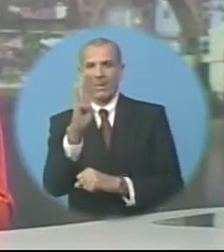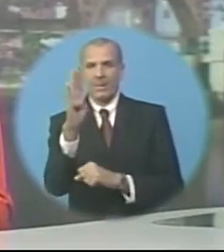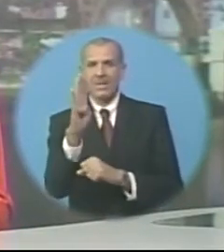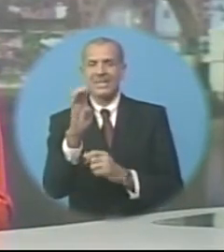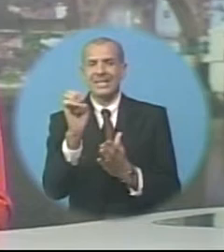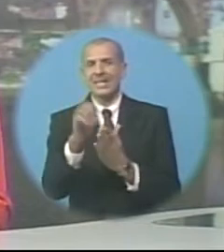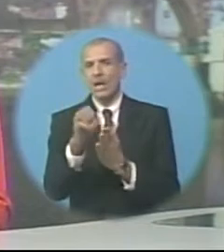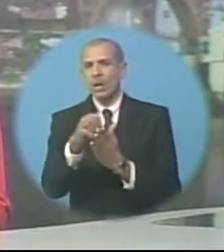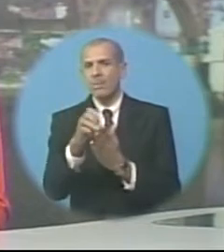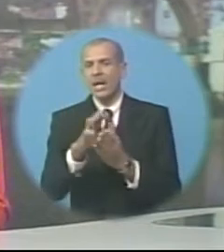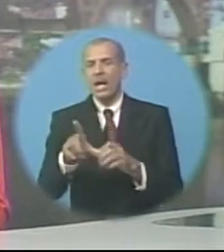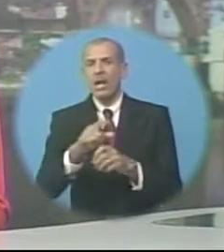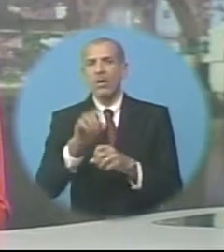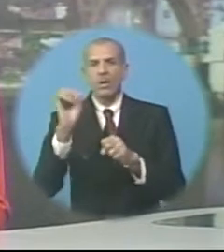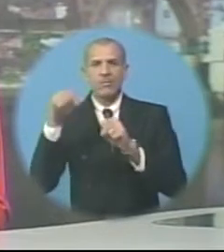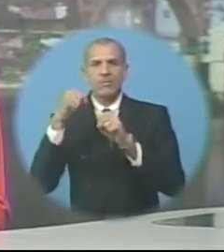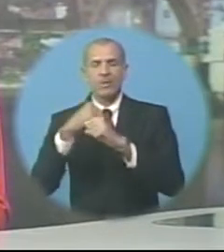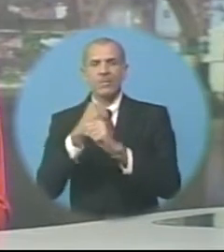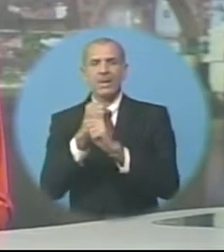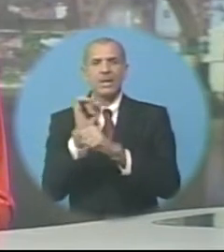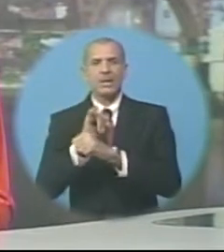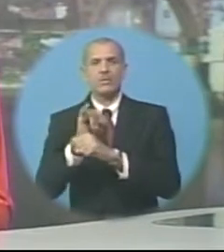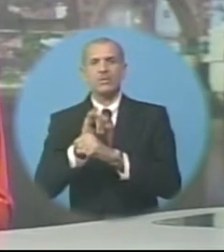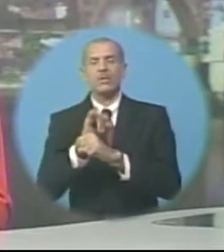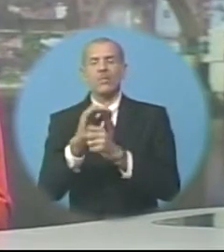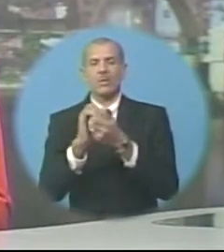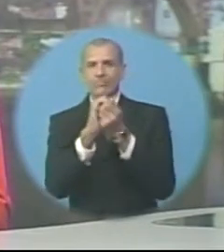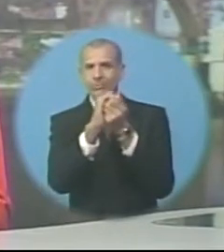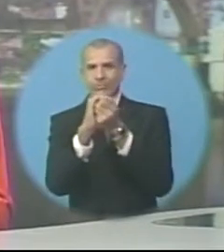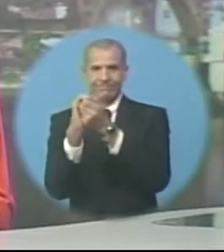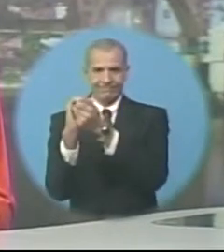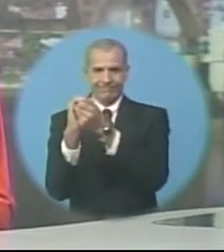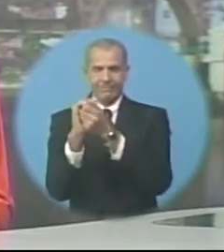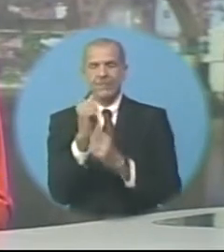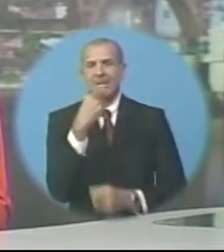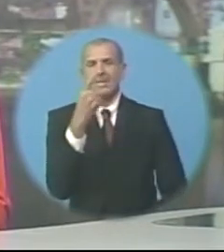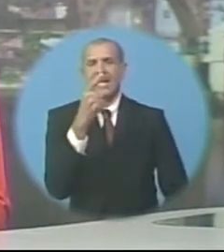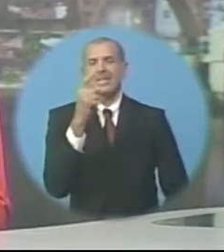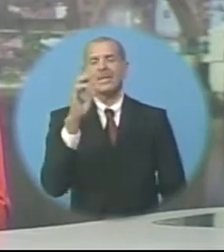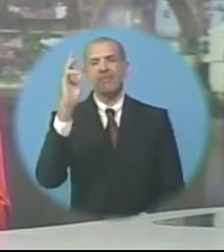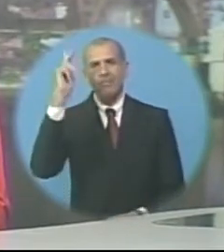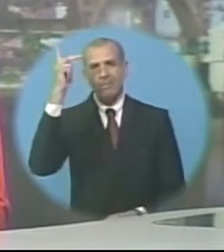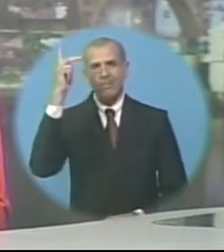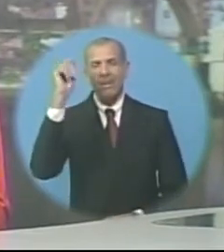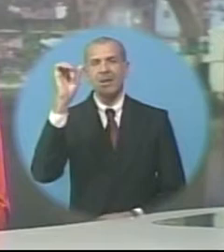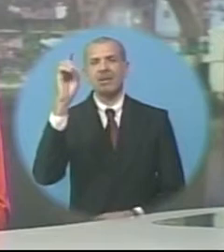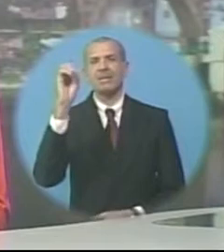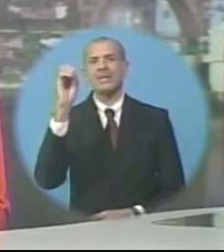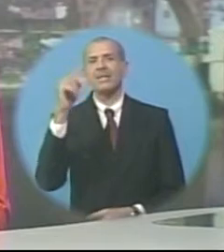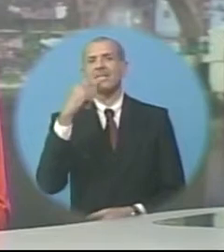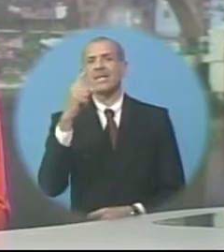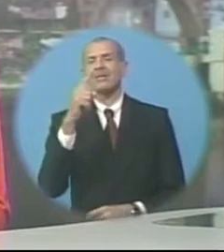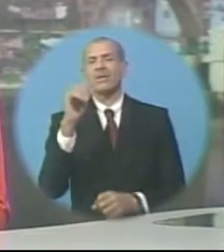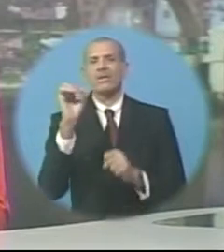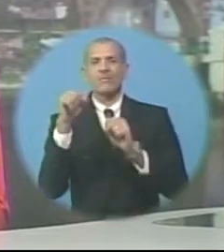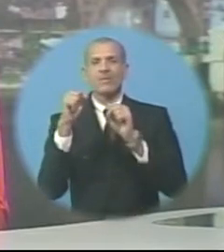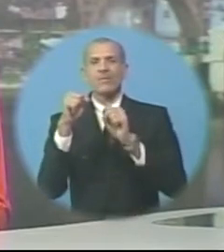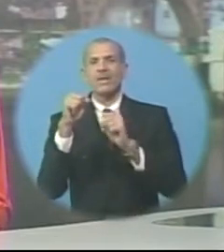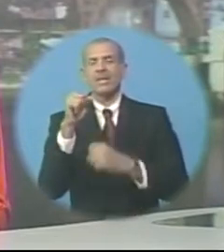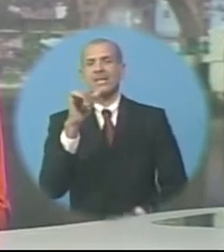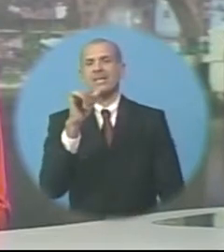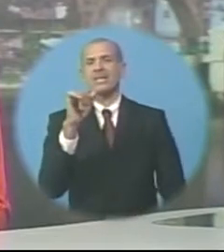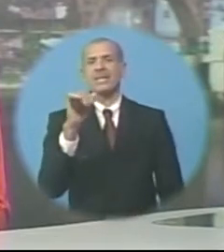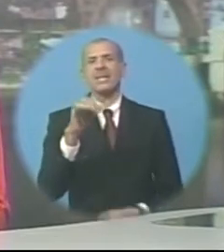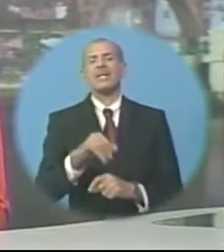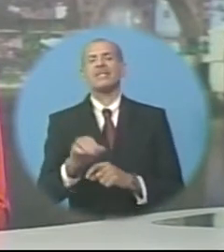economy and local film industry wins. In fact, Mr. Pinder says when Pirates of the Caribbean filmed in St. Vincent for a month,